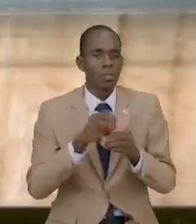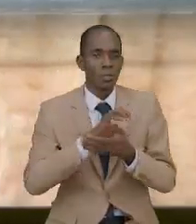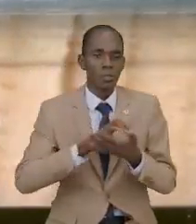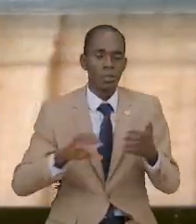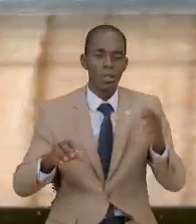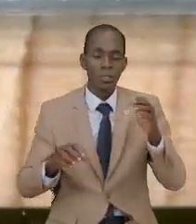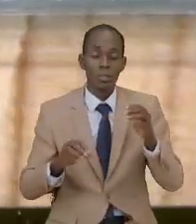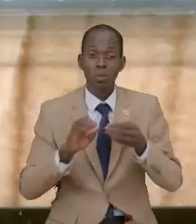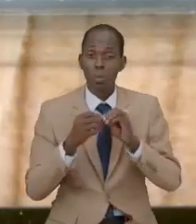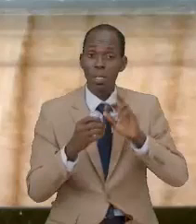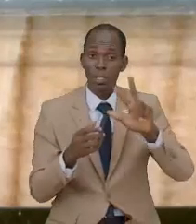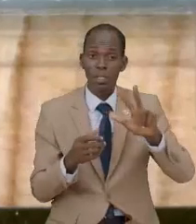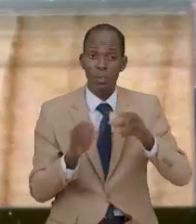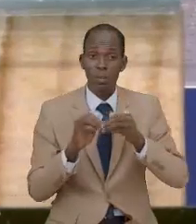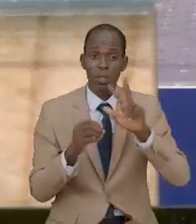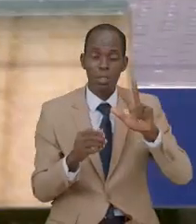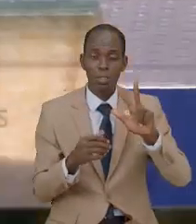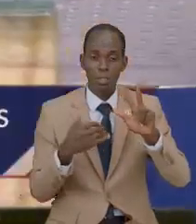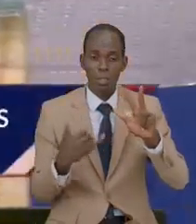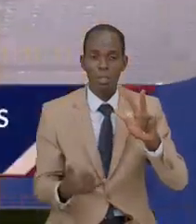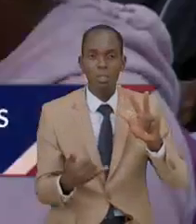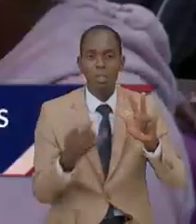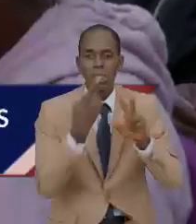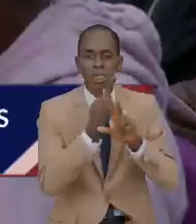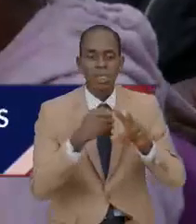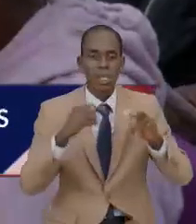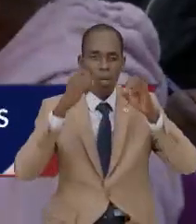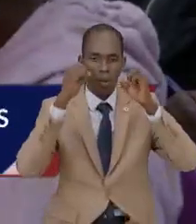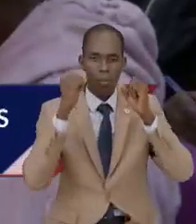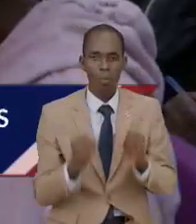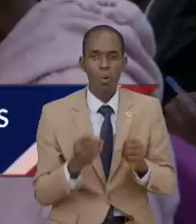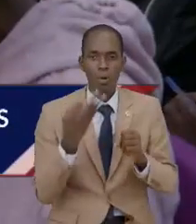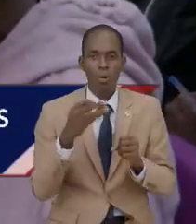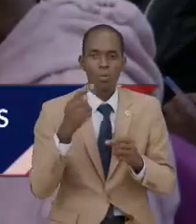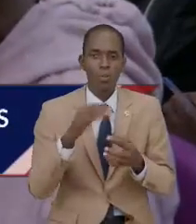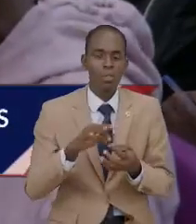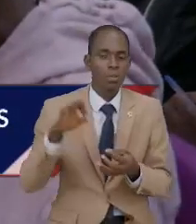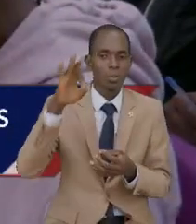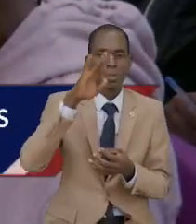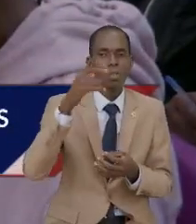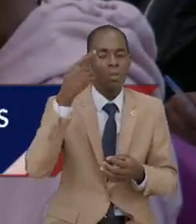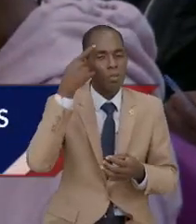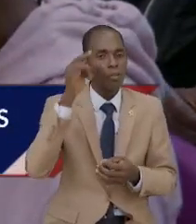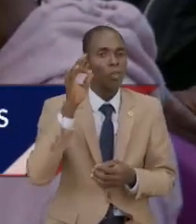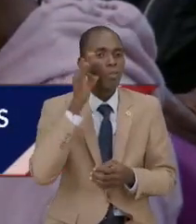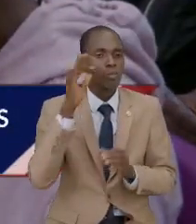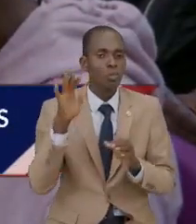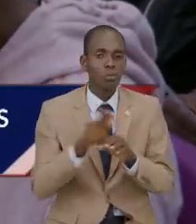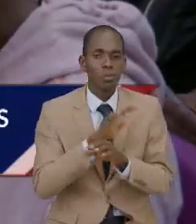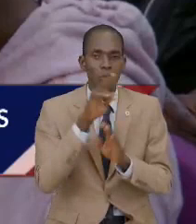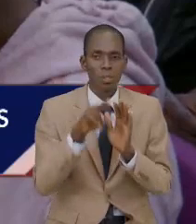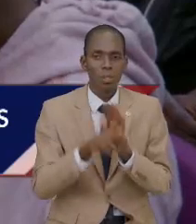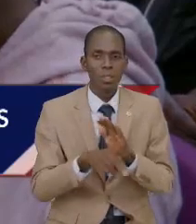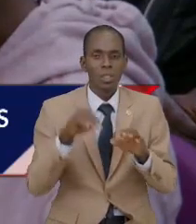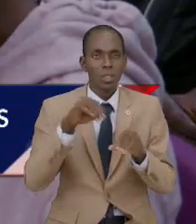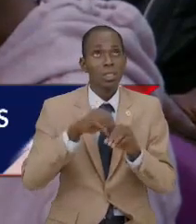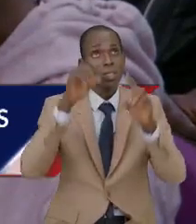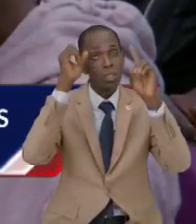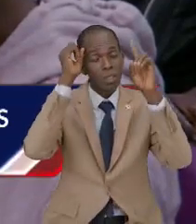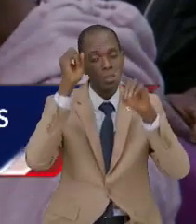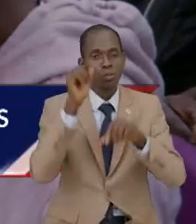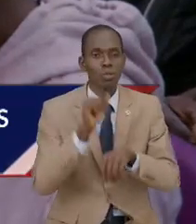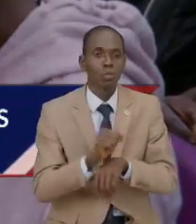here. Number three is the power of the Spirit for fruitfulness in his